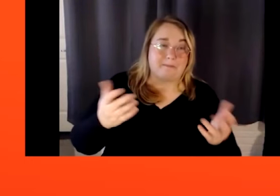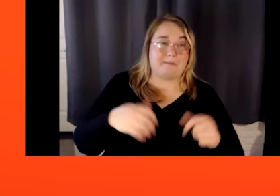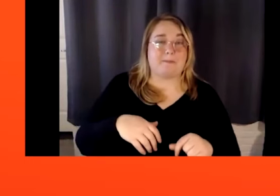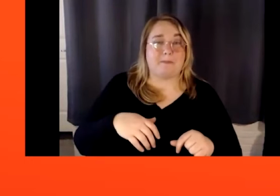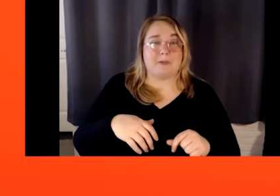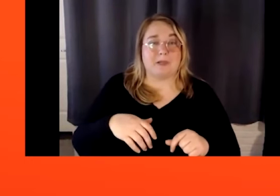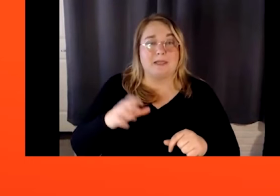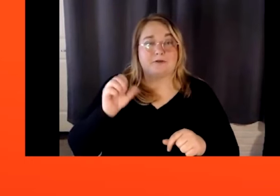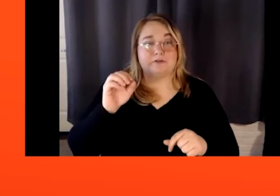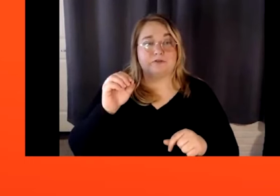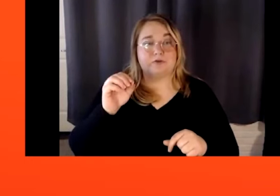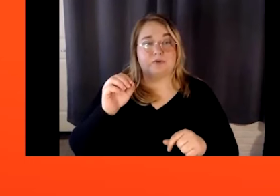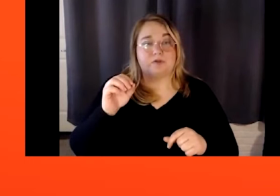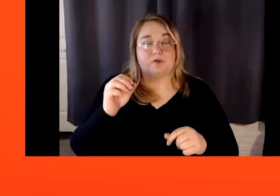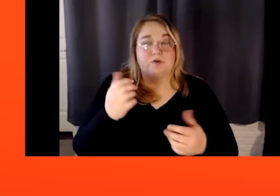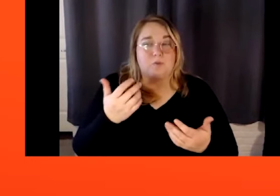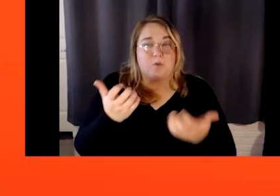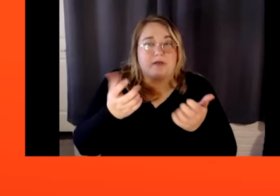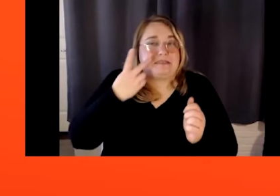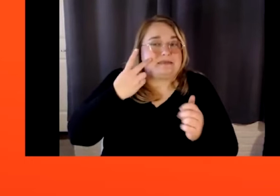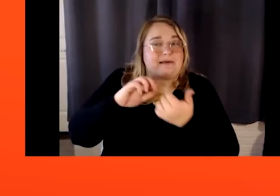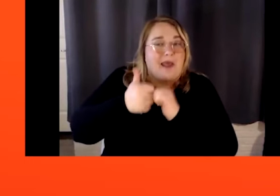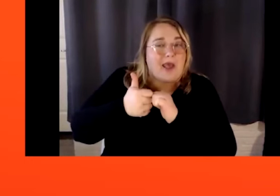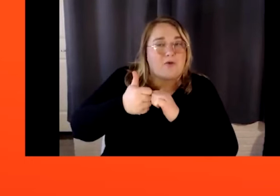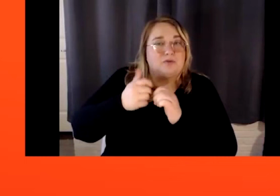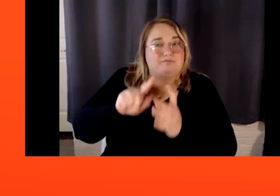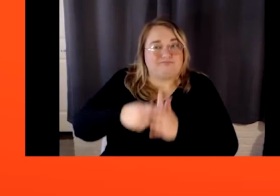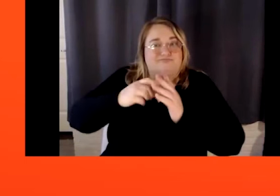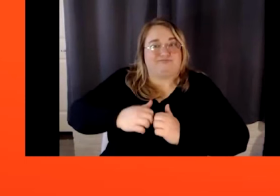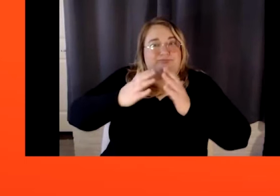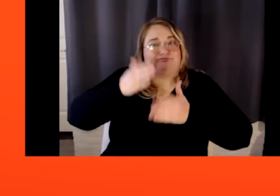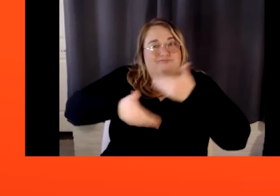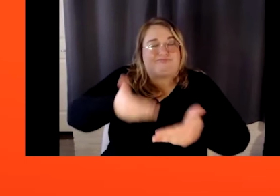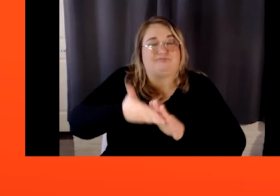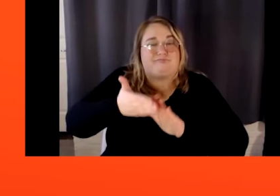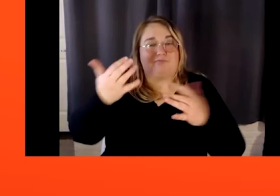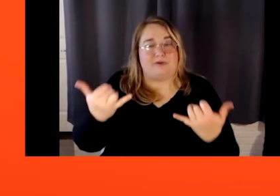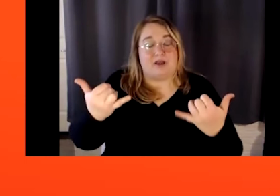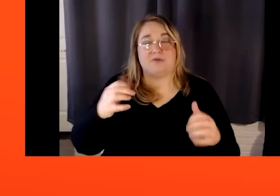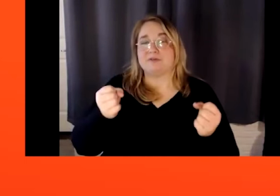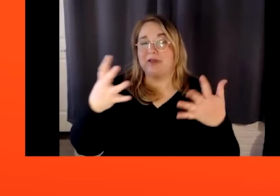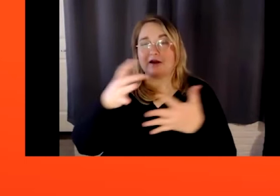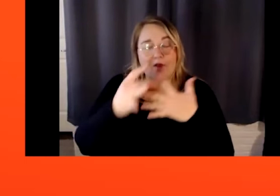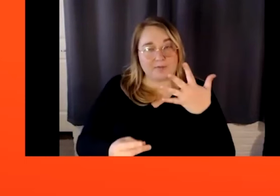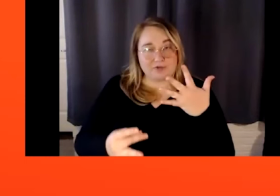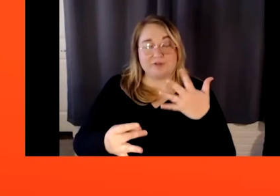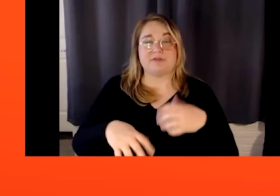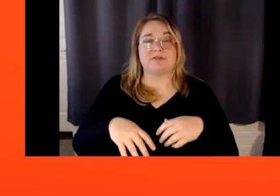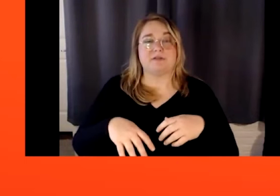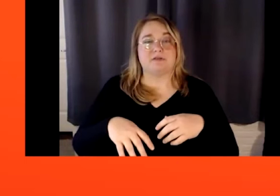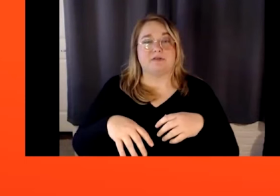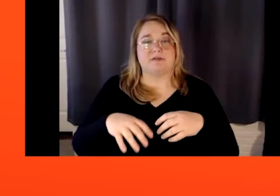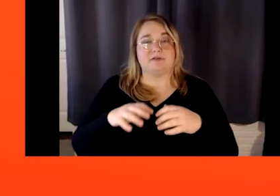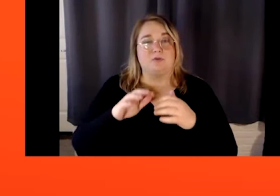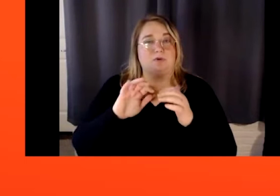trying to see how we can actually get this going now. You'll see there's lots of options, and part of getting there is navigating how we're going to do it as a